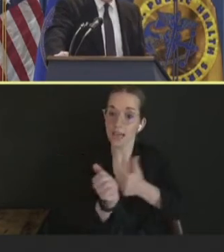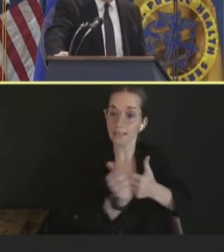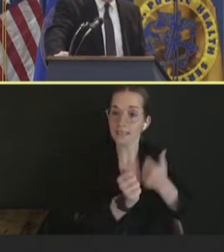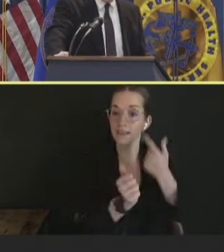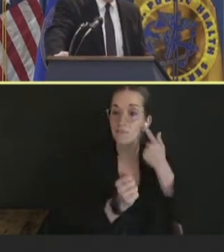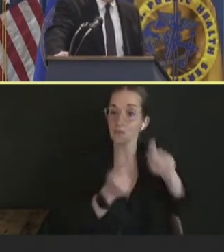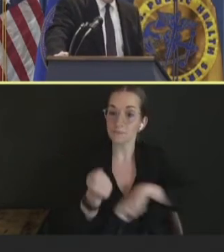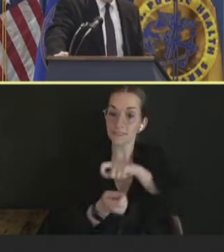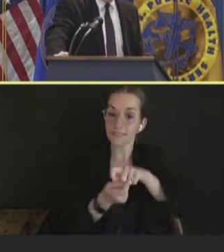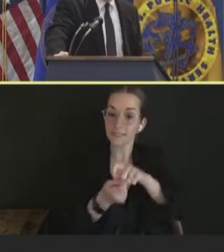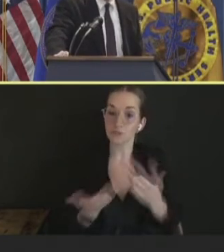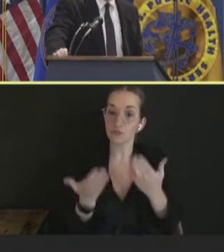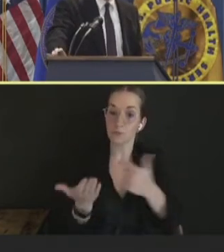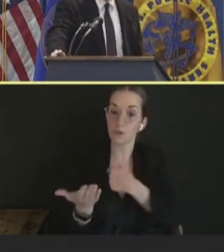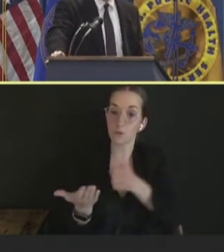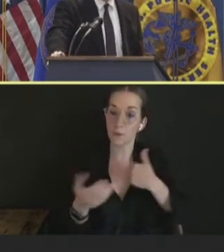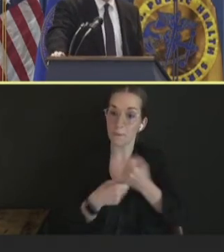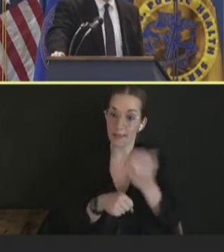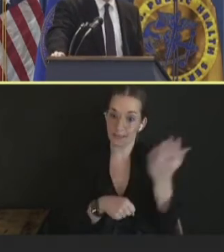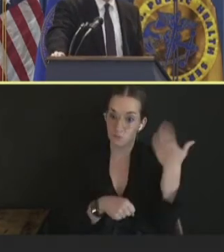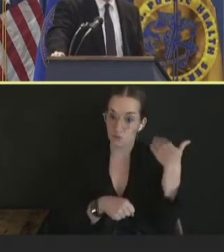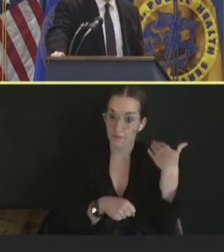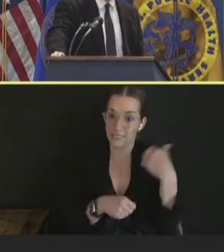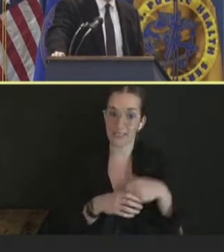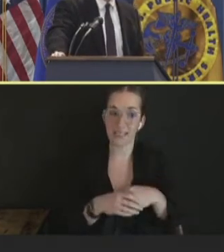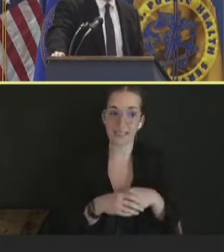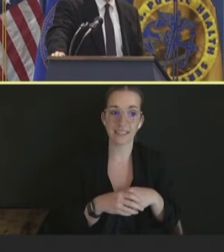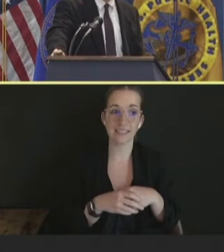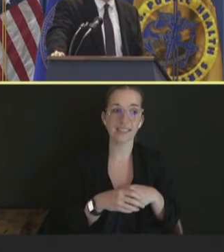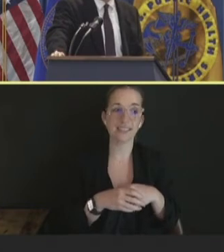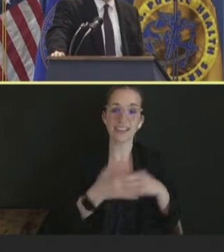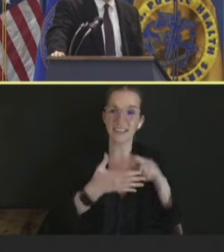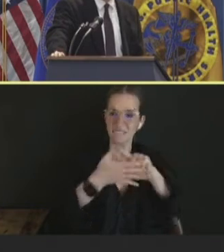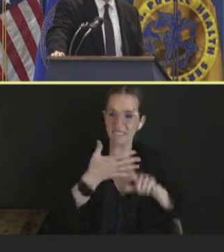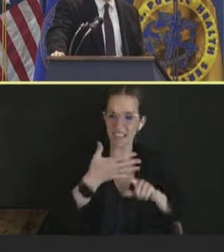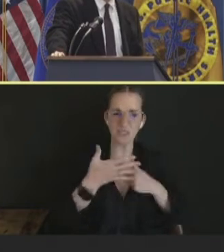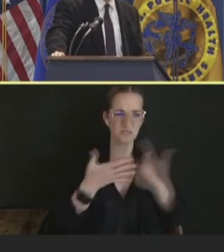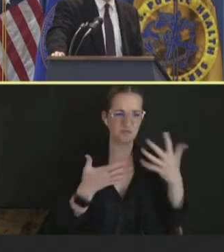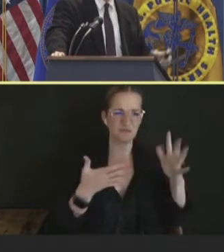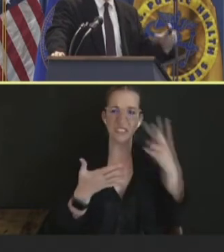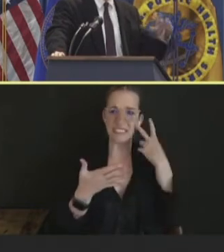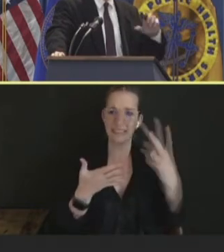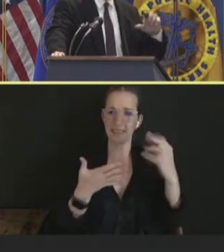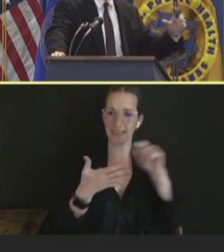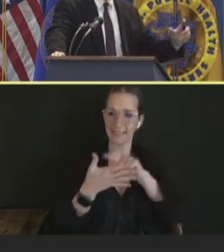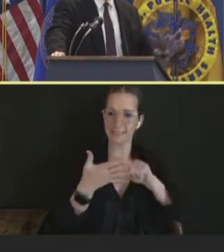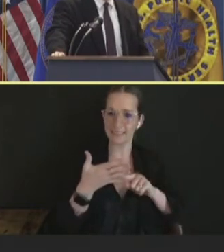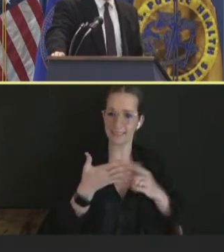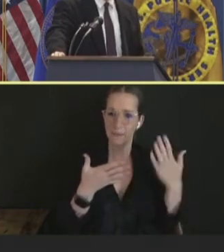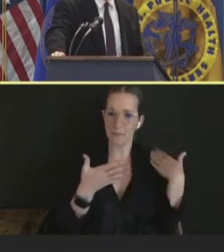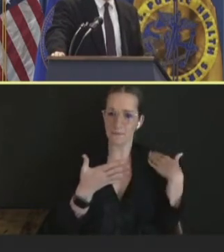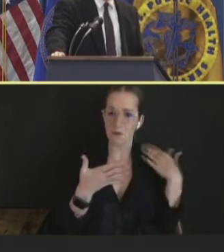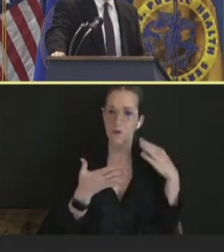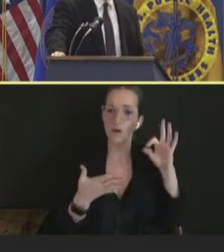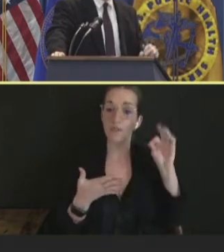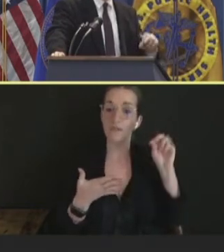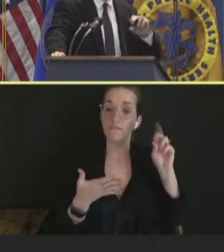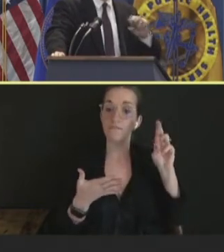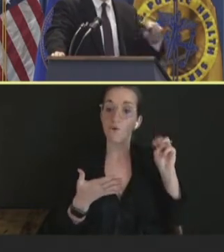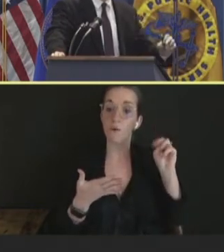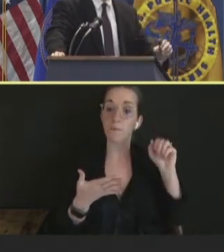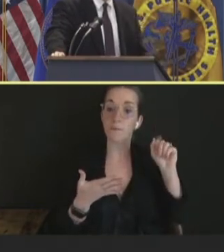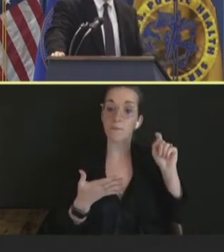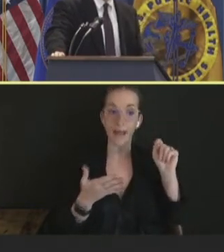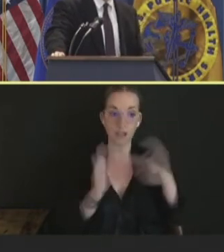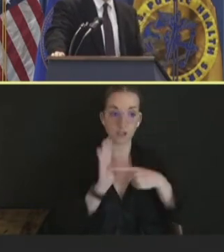we had made. You will have seen all of these before. The format that we're going to be using shows the current recommendation.